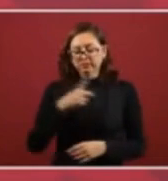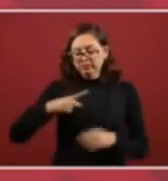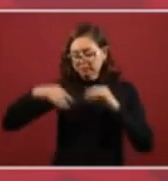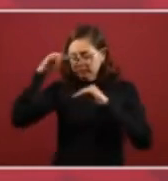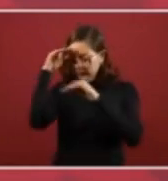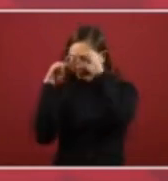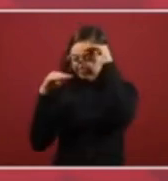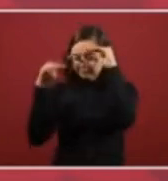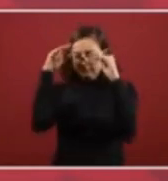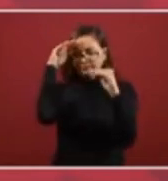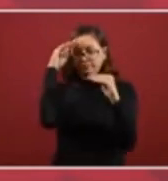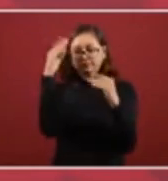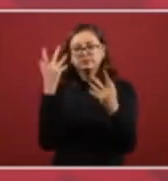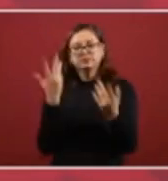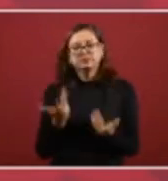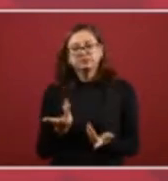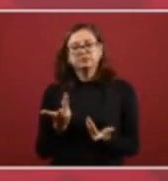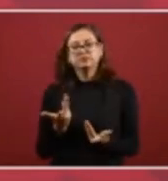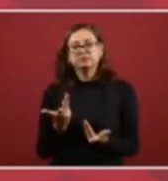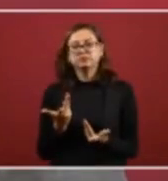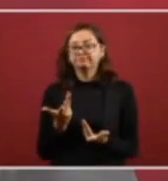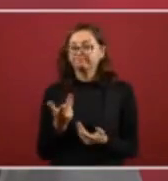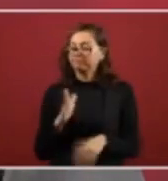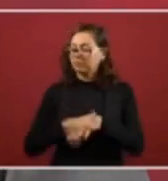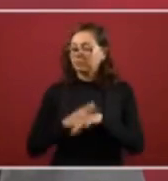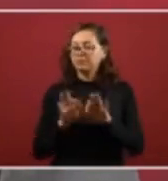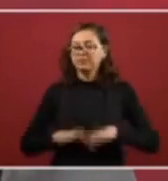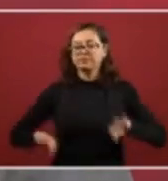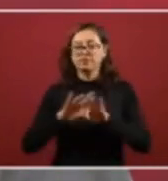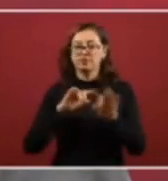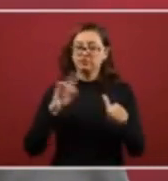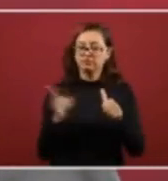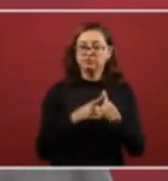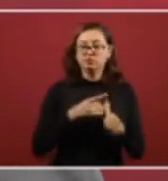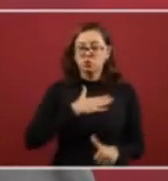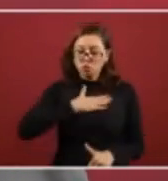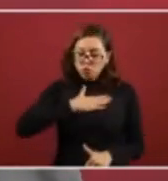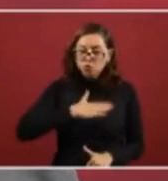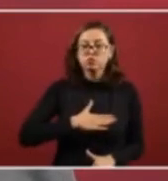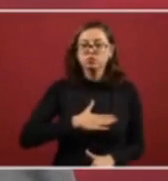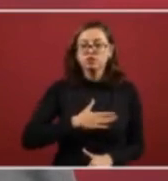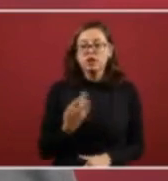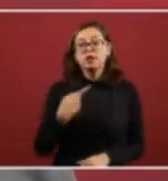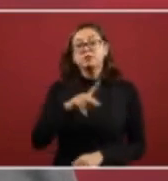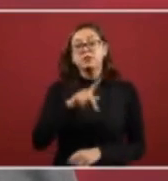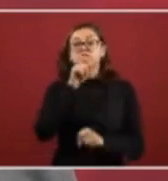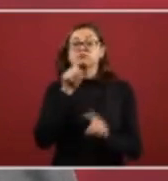And we would have to analyze that they be justice.